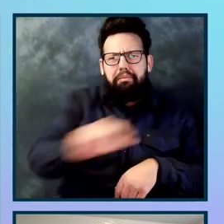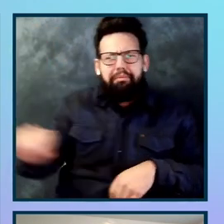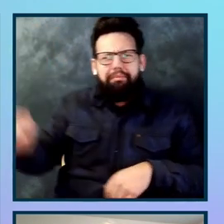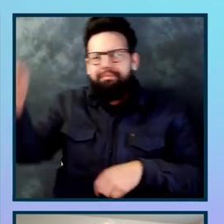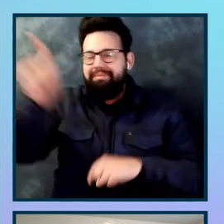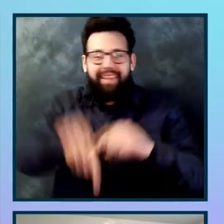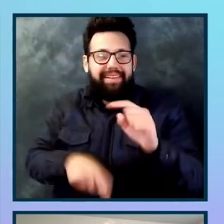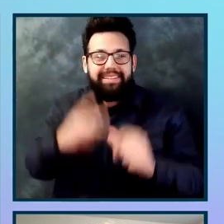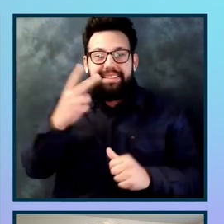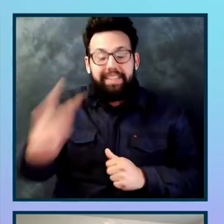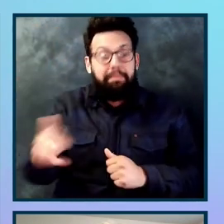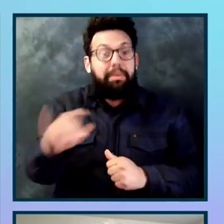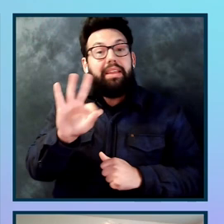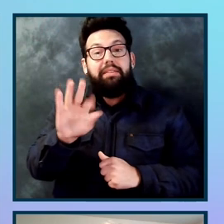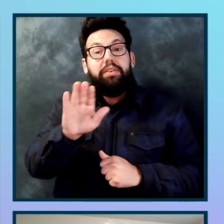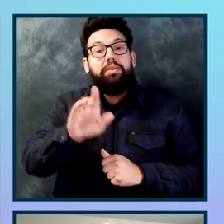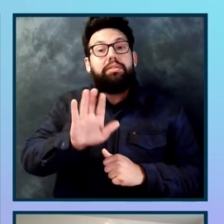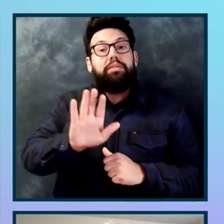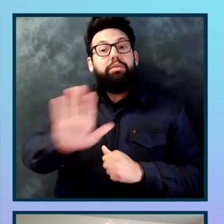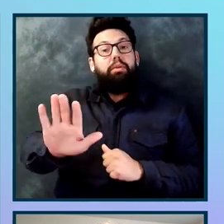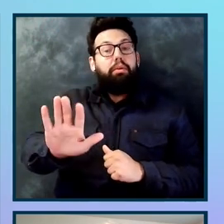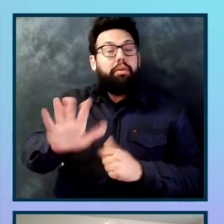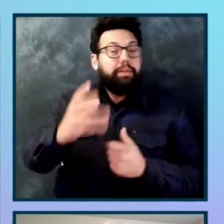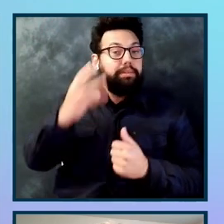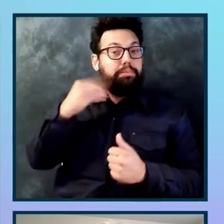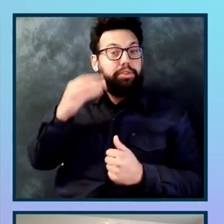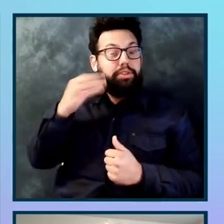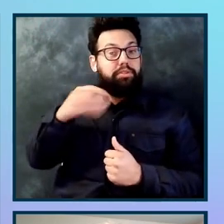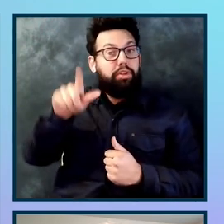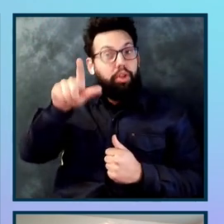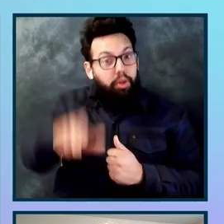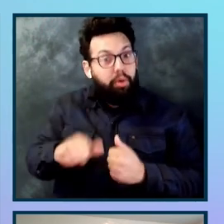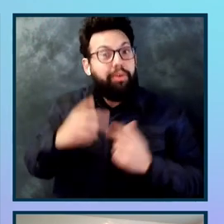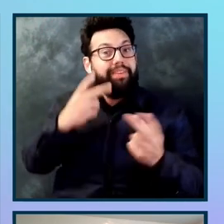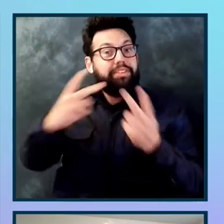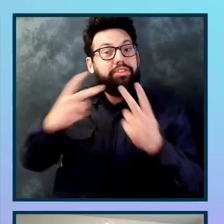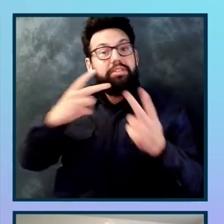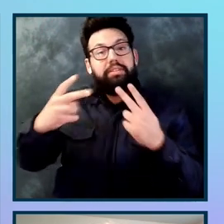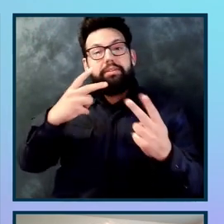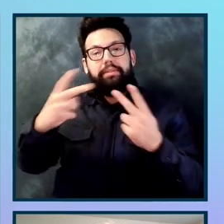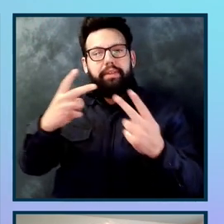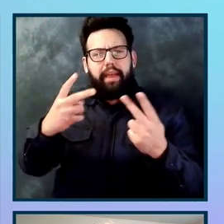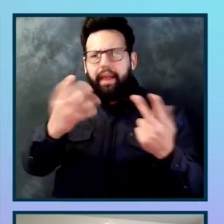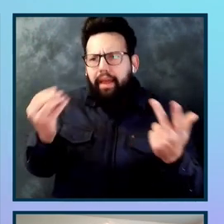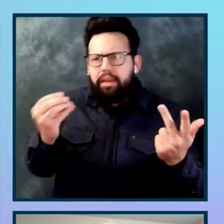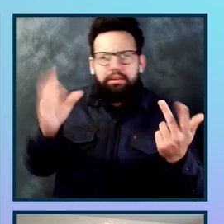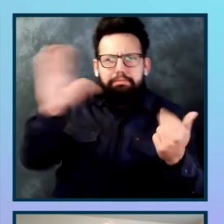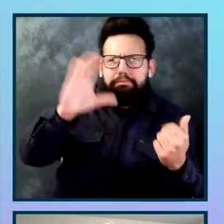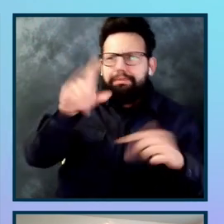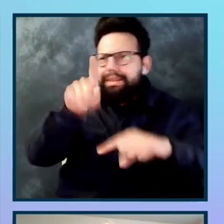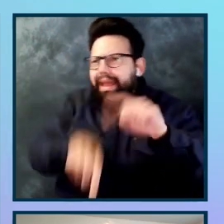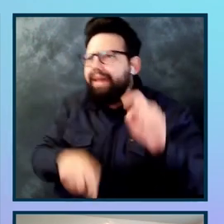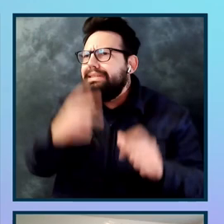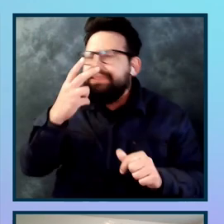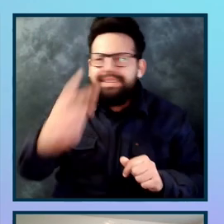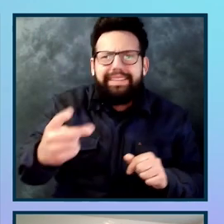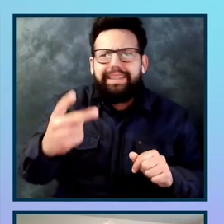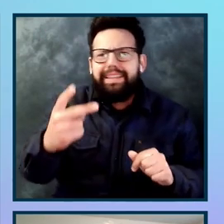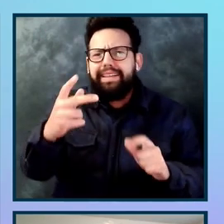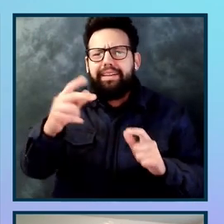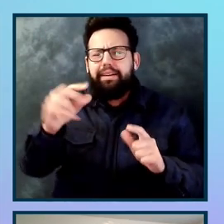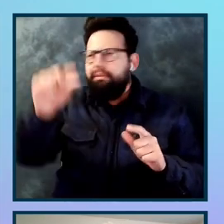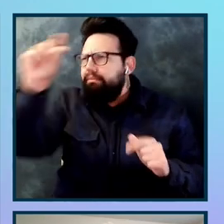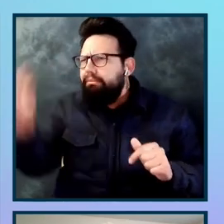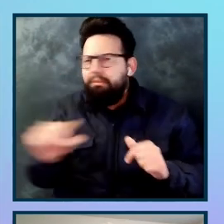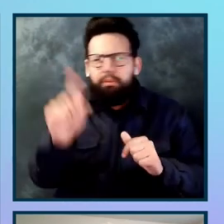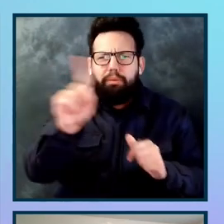better visual access to the site, and if these directions are not there for you and you do not see the widget, you do not know it's there.